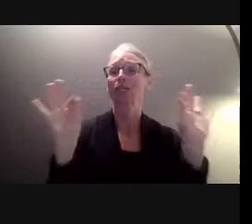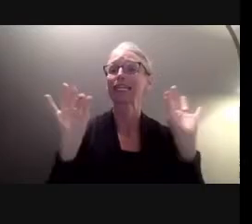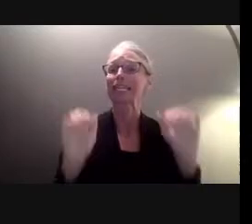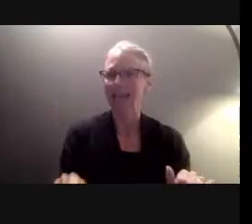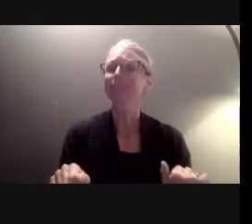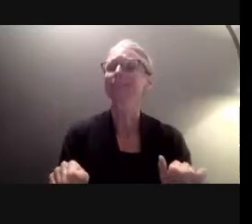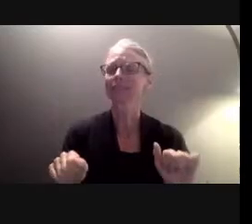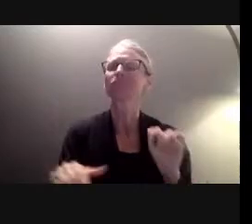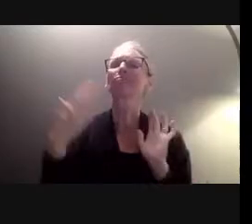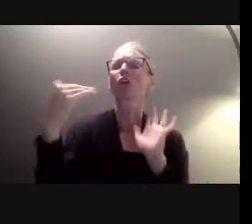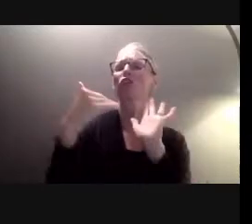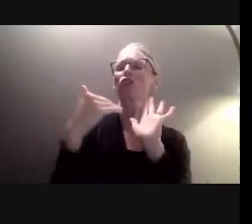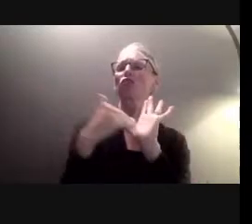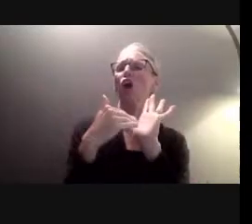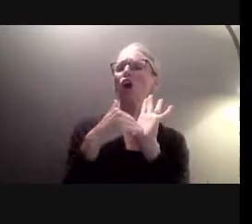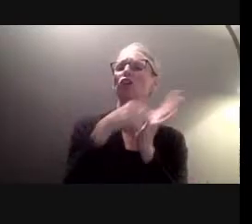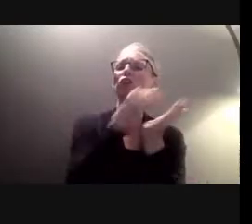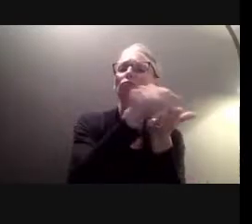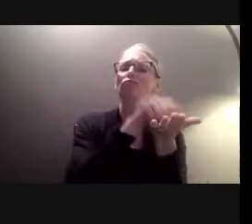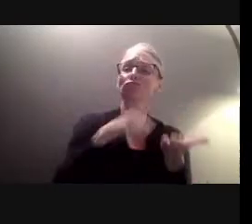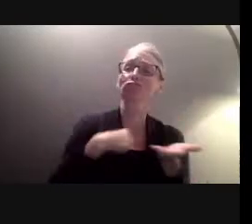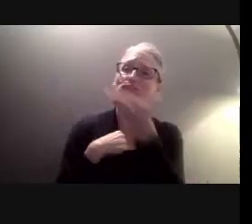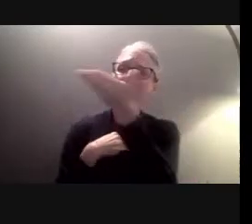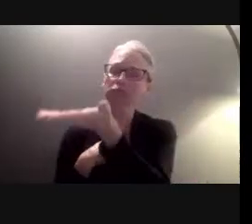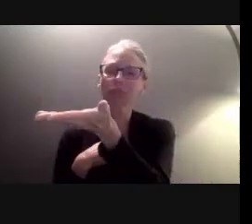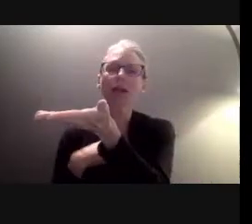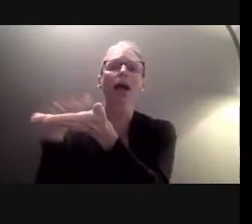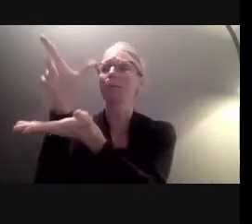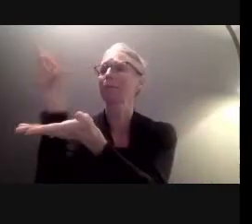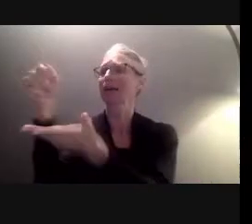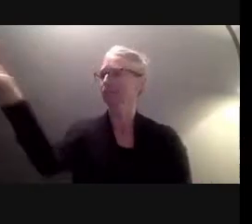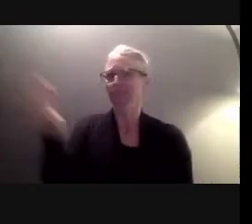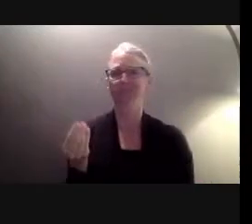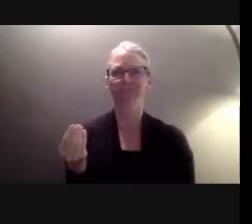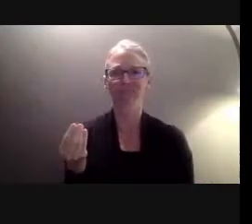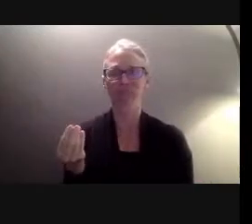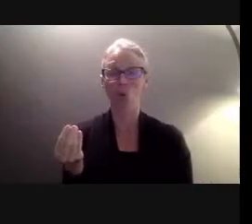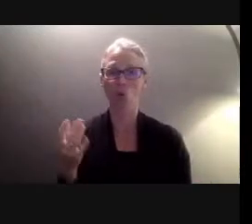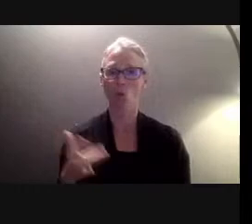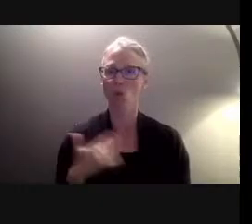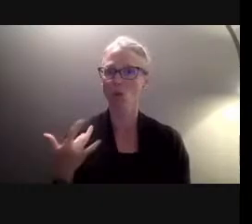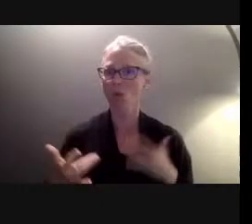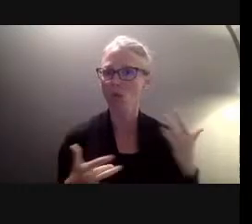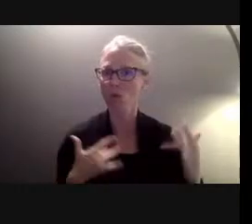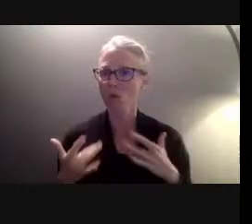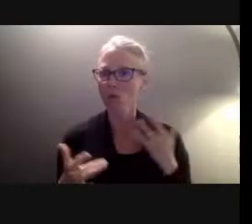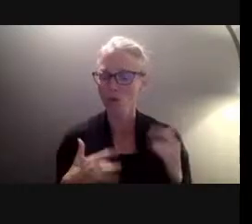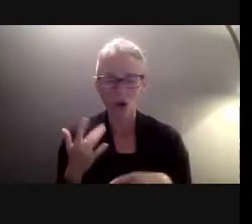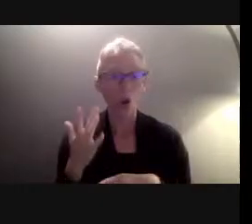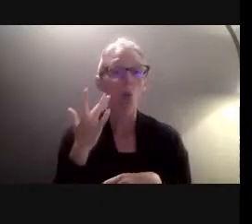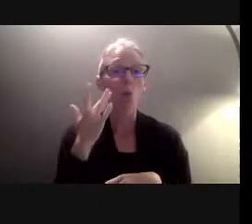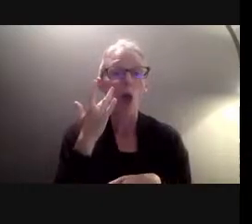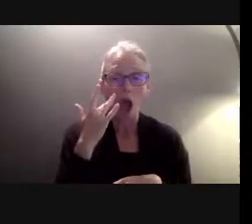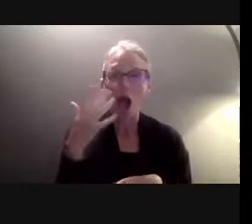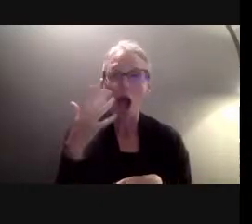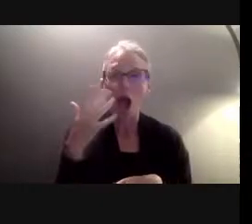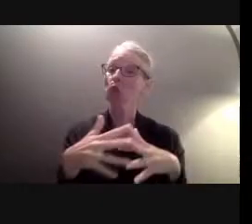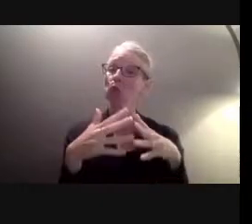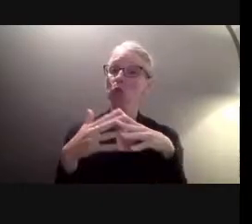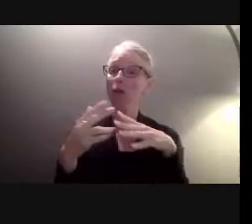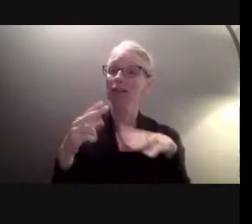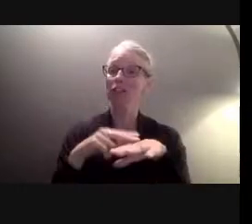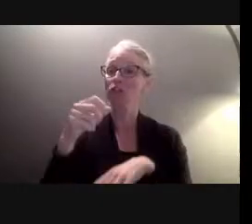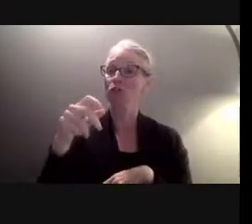pass with just a doctor's note. So I was pretty excited and pumped about that because the U.S. national parks have a lot of accessibility